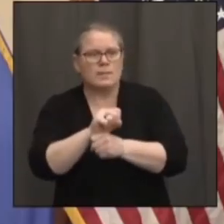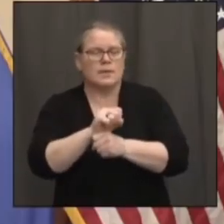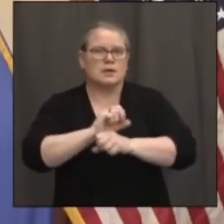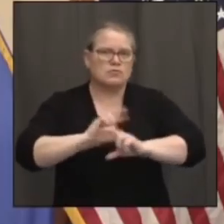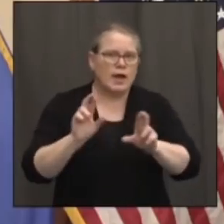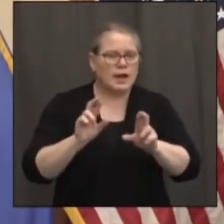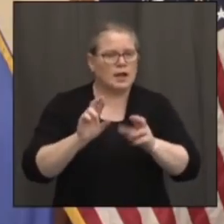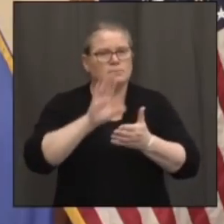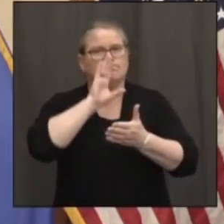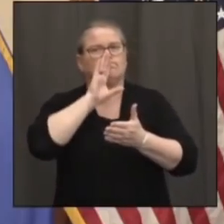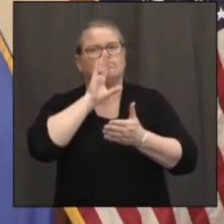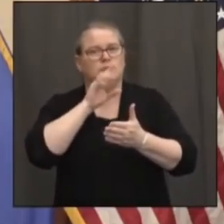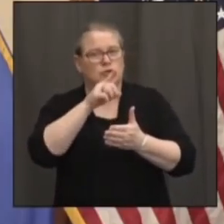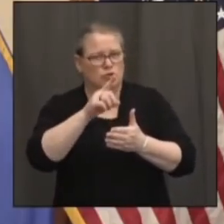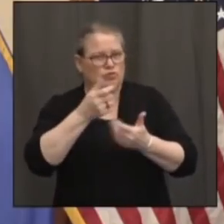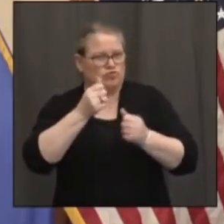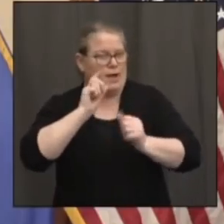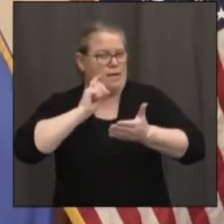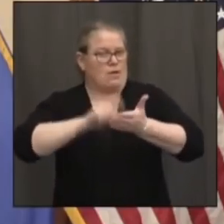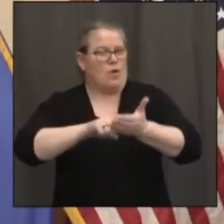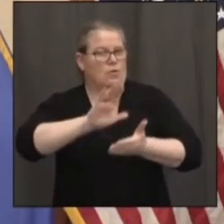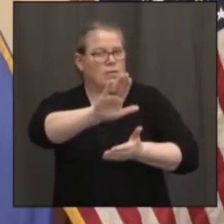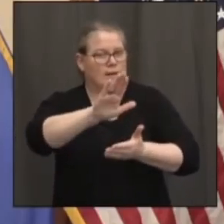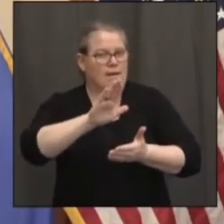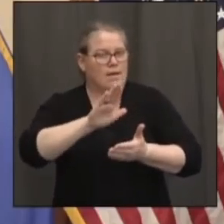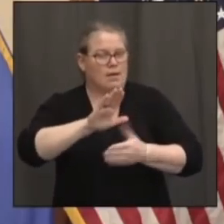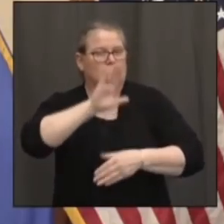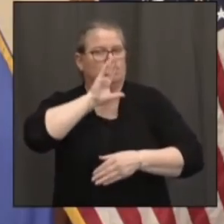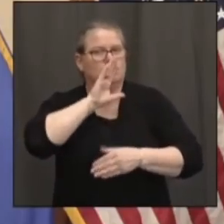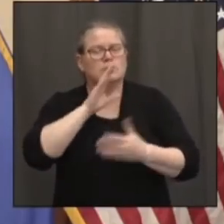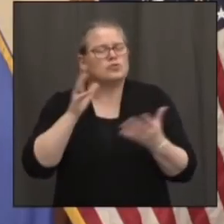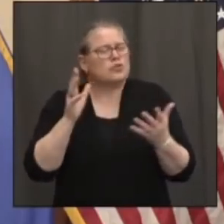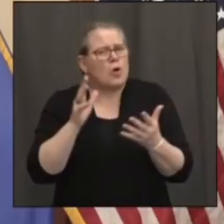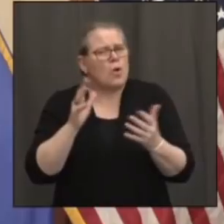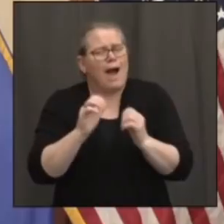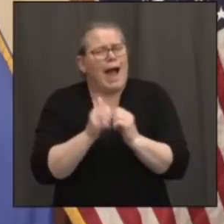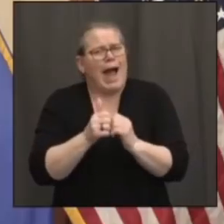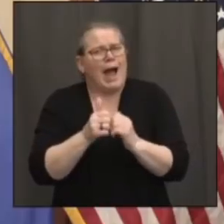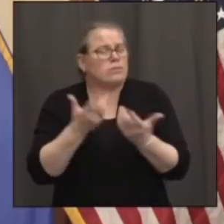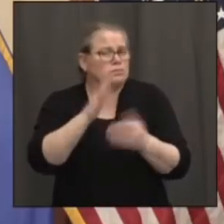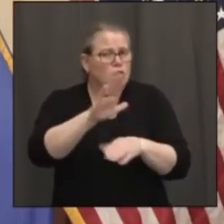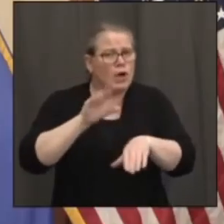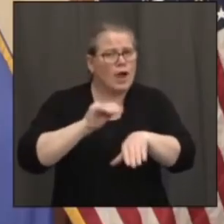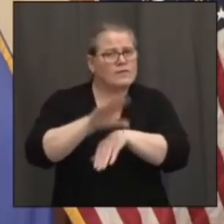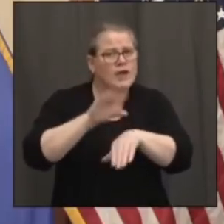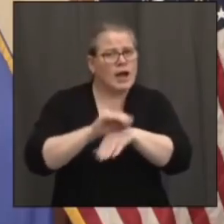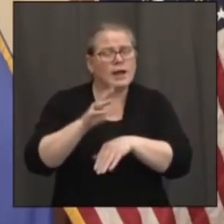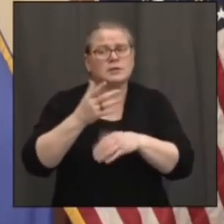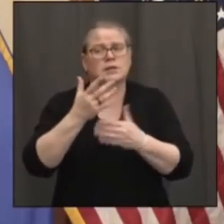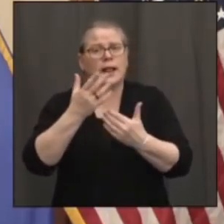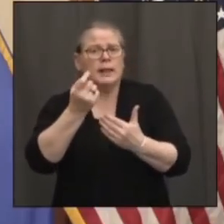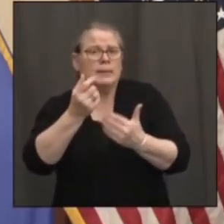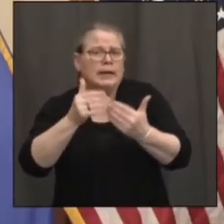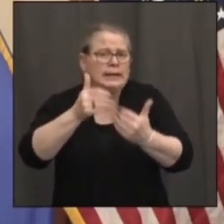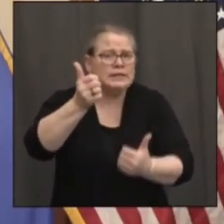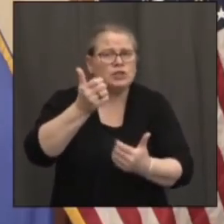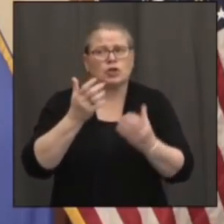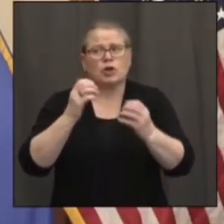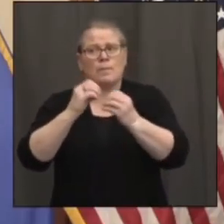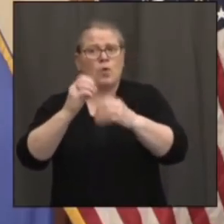I'm wondering what you want to say, I guess, to them in terms of when things should even out a little bit and when they should expect to be able to find more